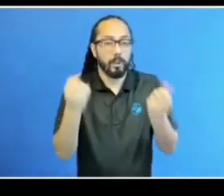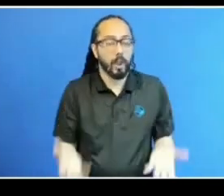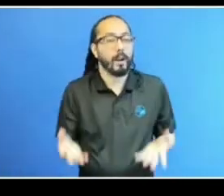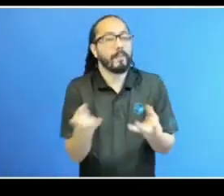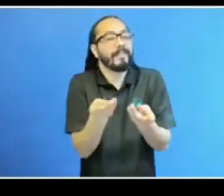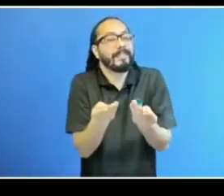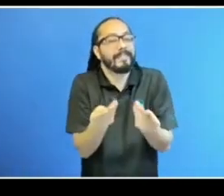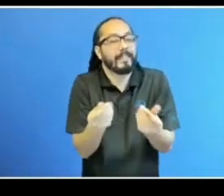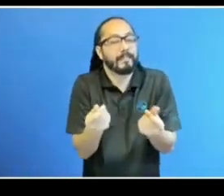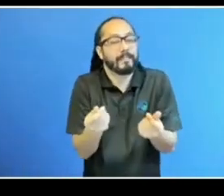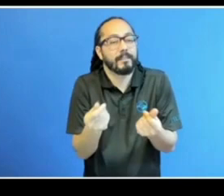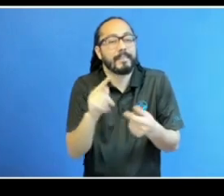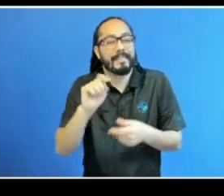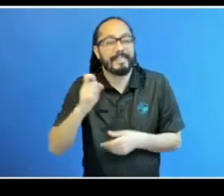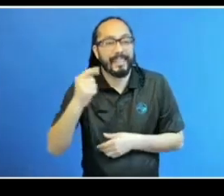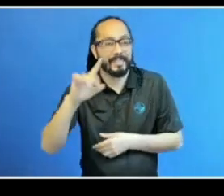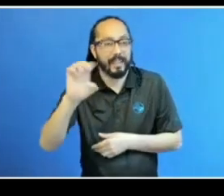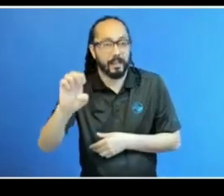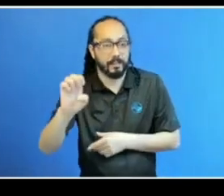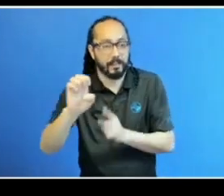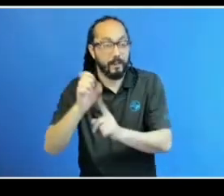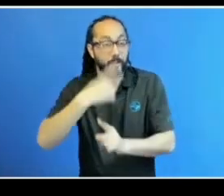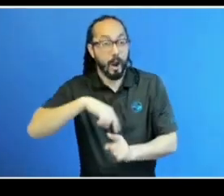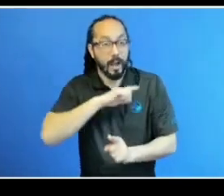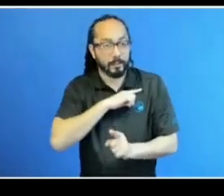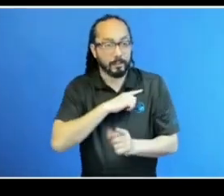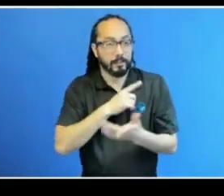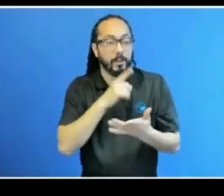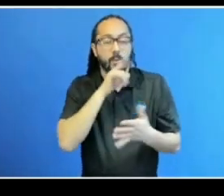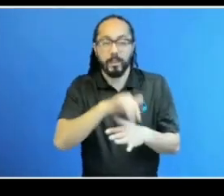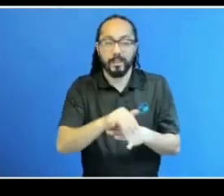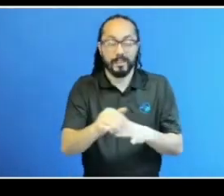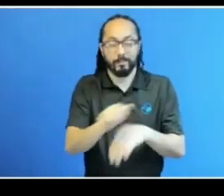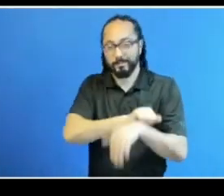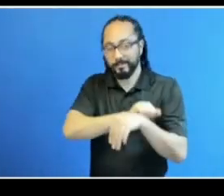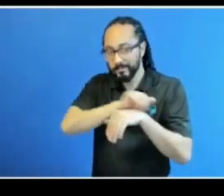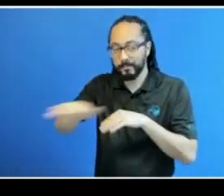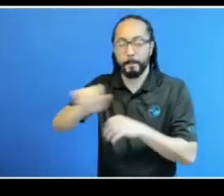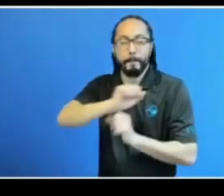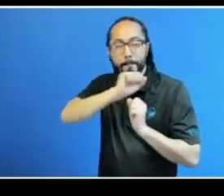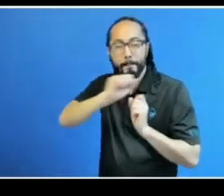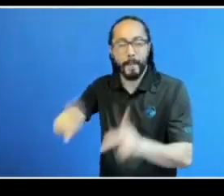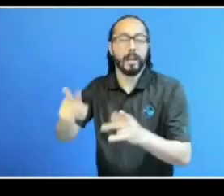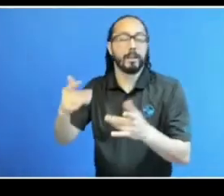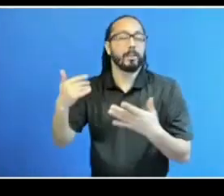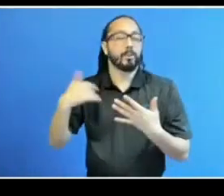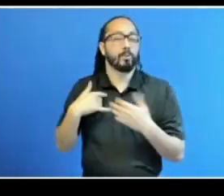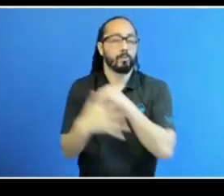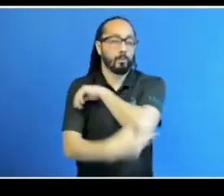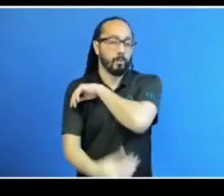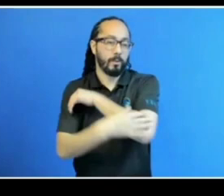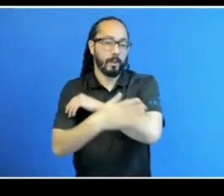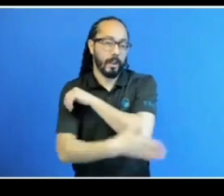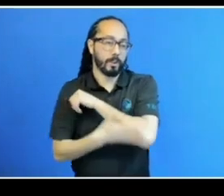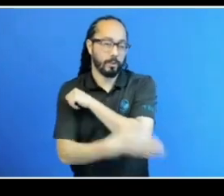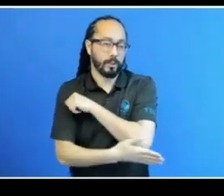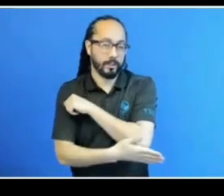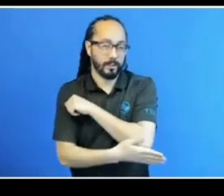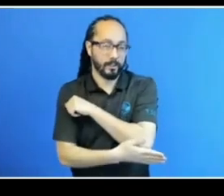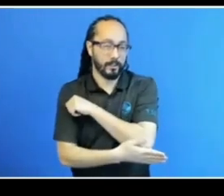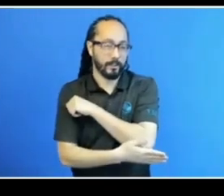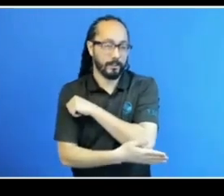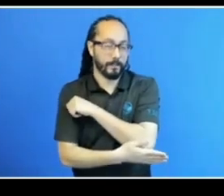shipped back over to underdeveloped countries. And consciously fast